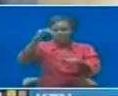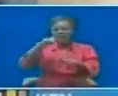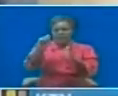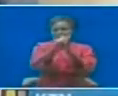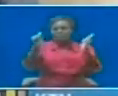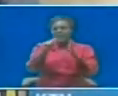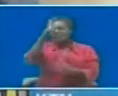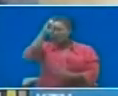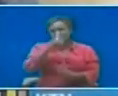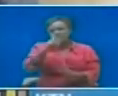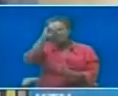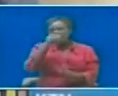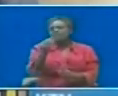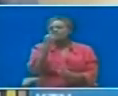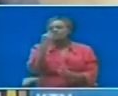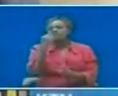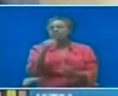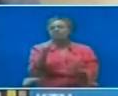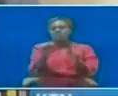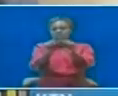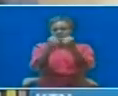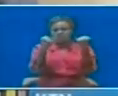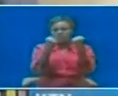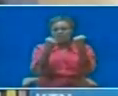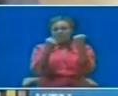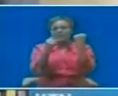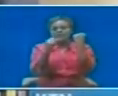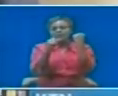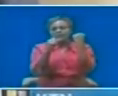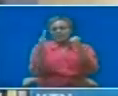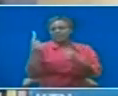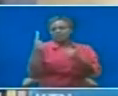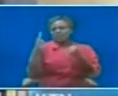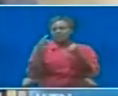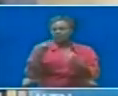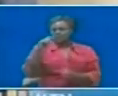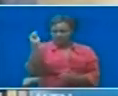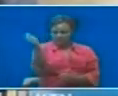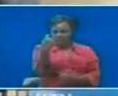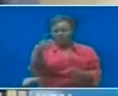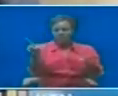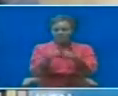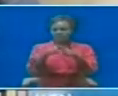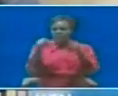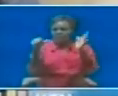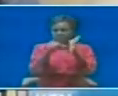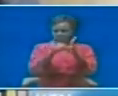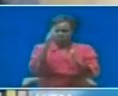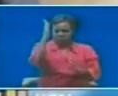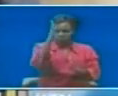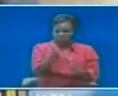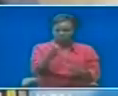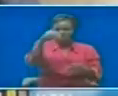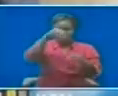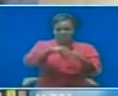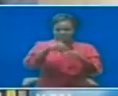Kenya's food security. So a loss of 600 has a direct problem in terms of income to our